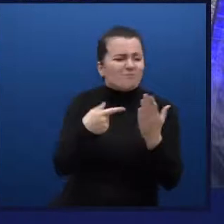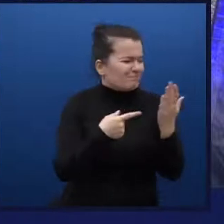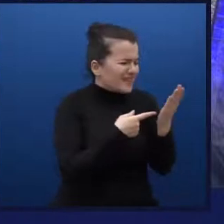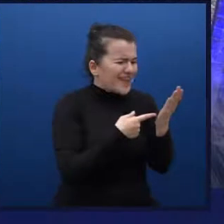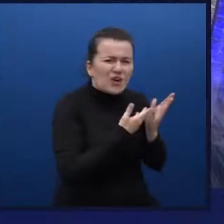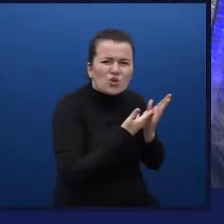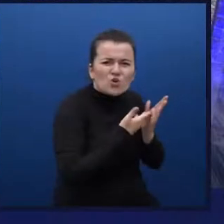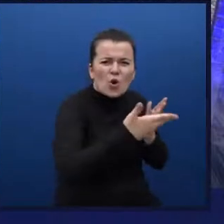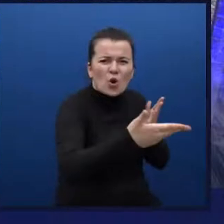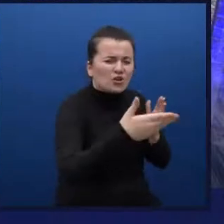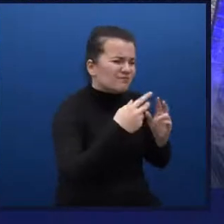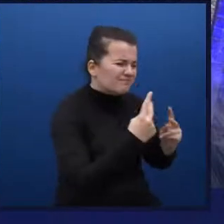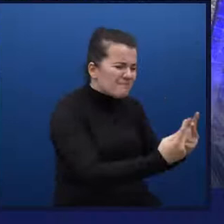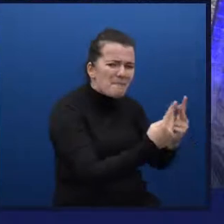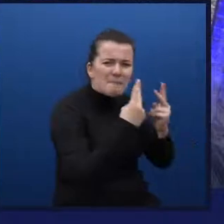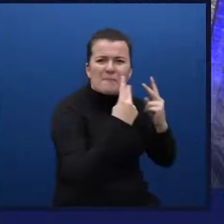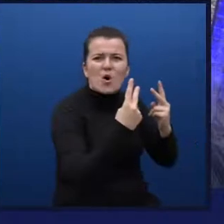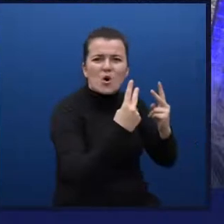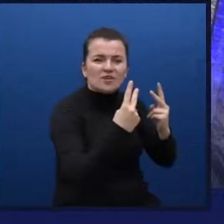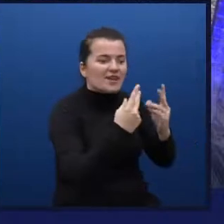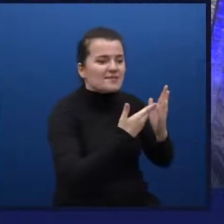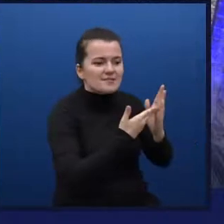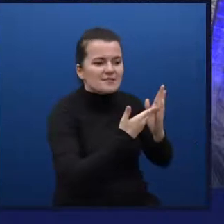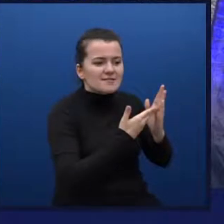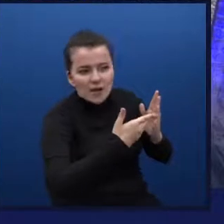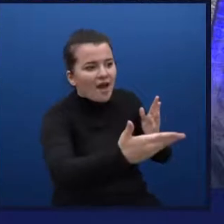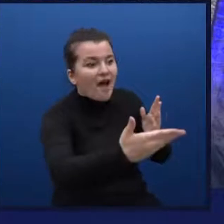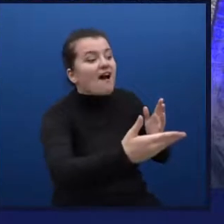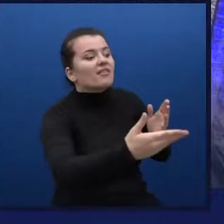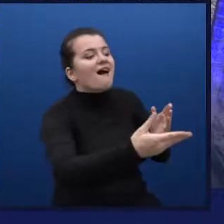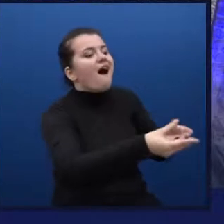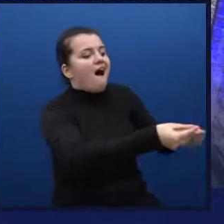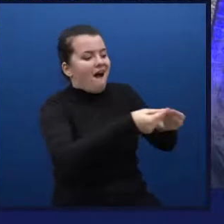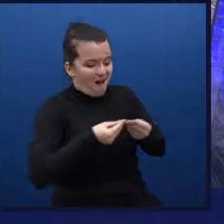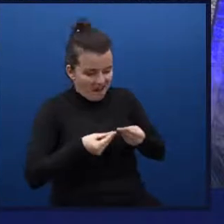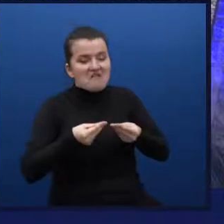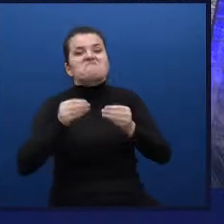got that made you decide that this project is feasible?